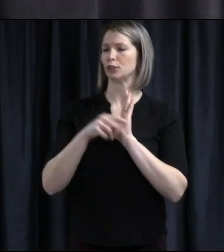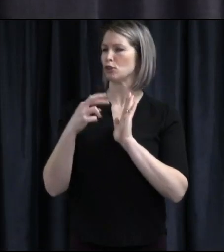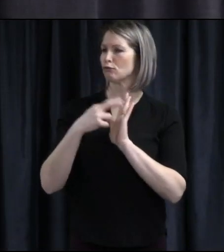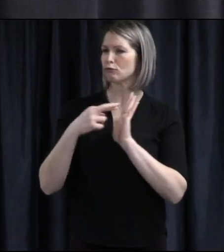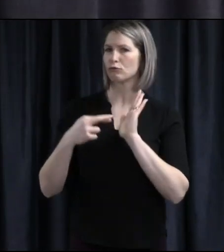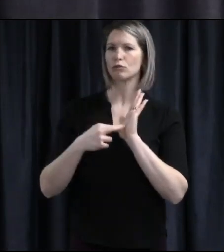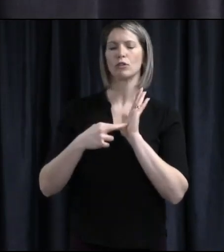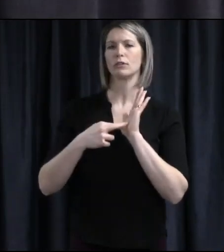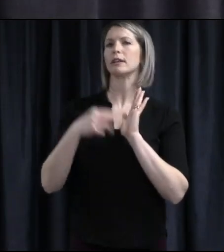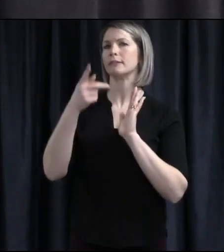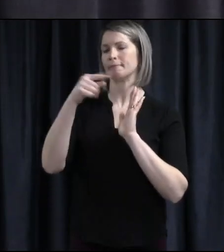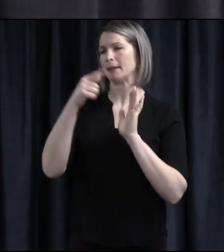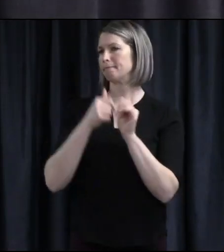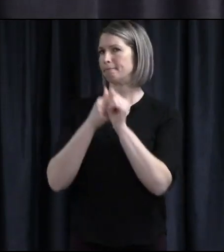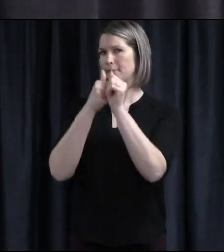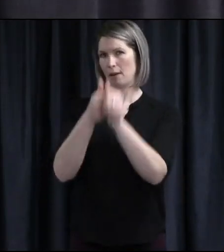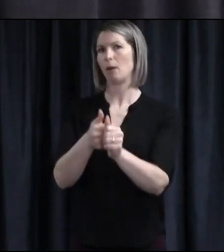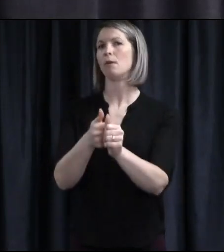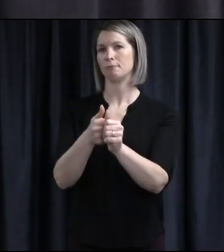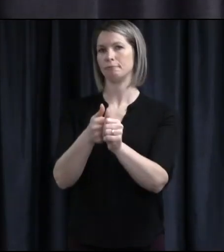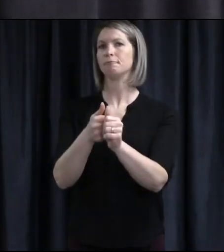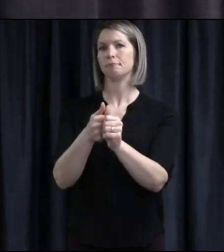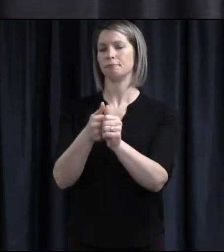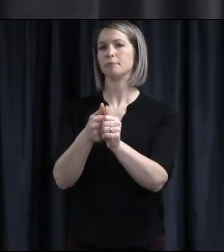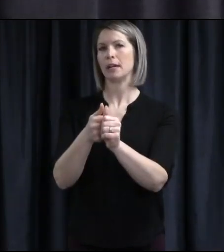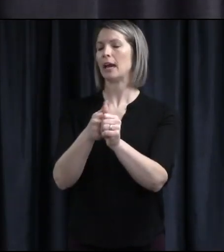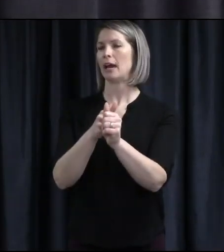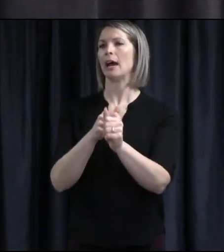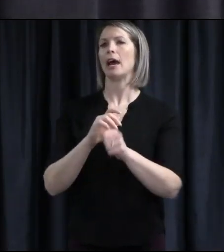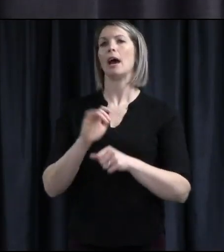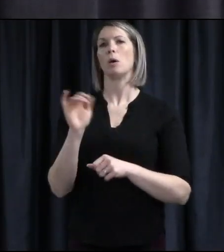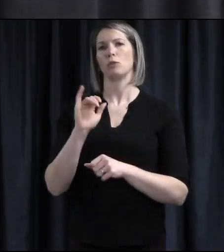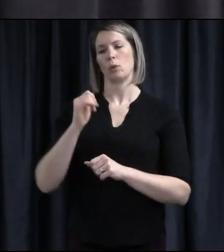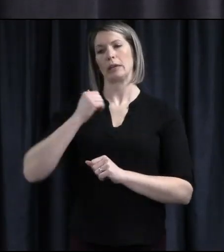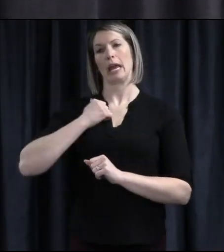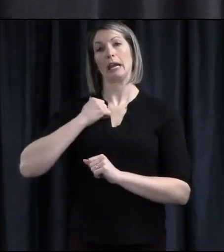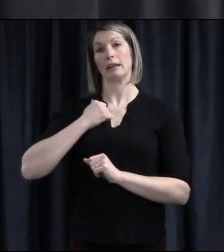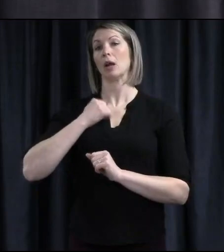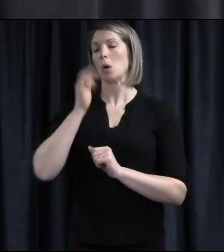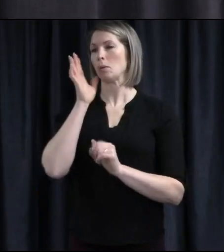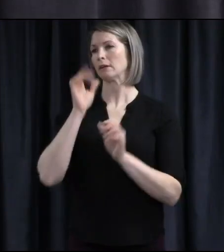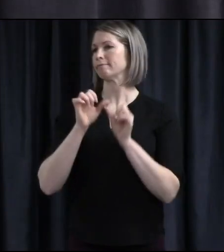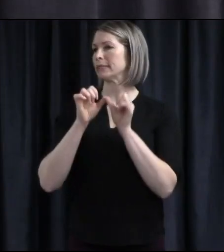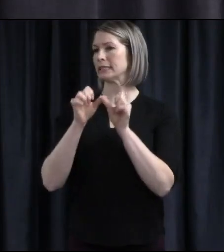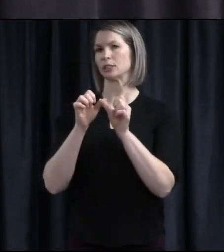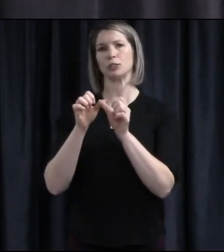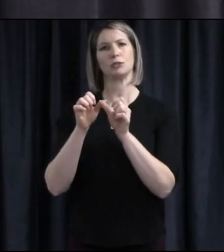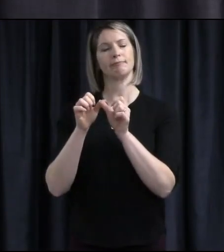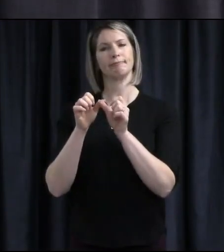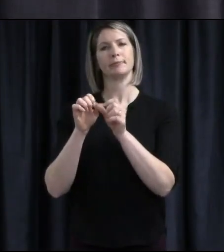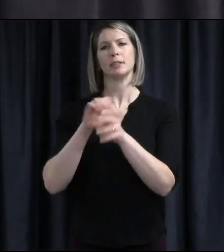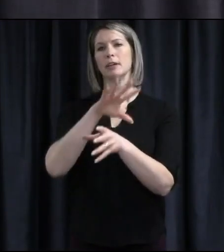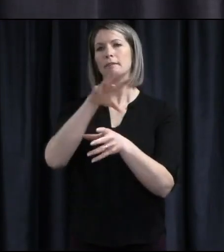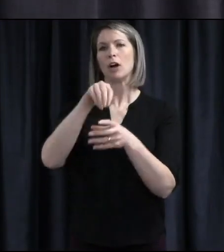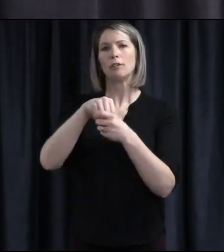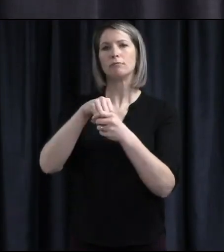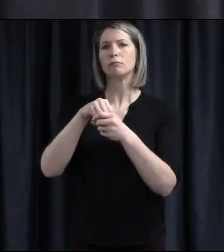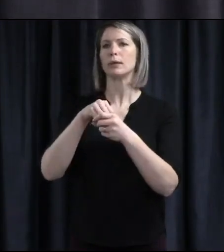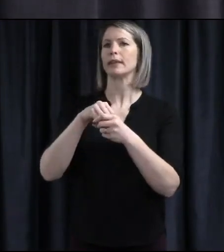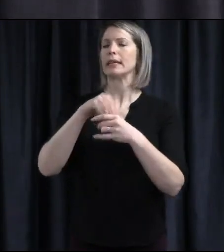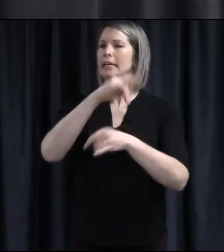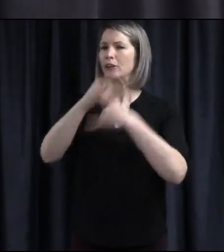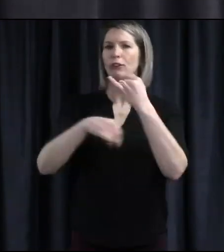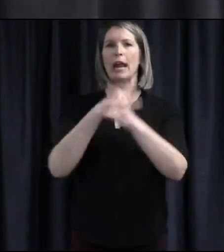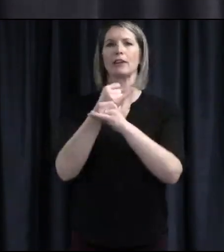the base in Happy Valley Goose Bay, and Canada will and should continue its role in national security. So this